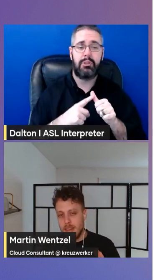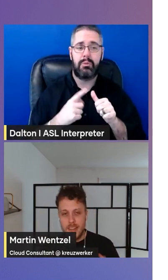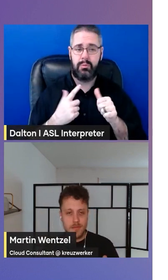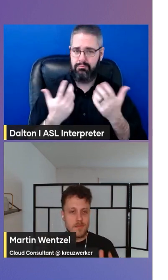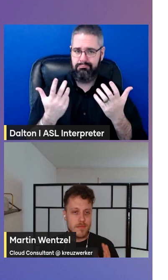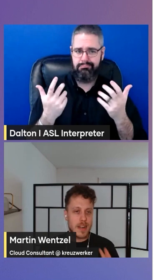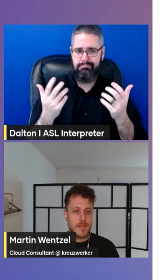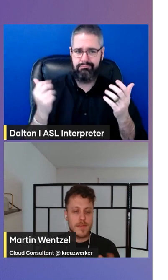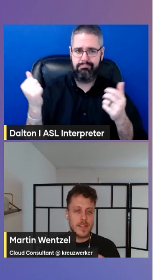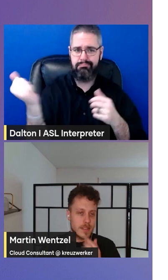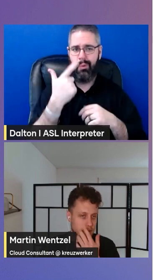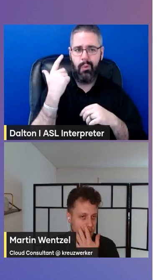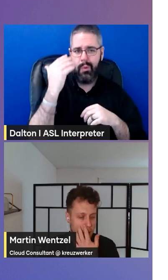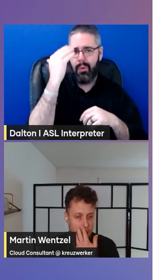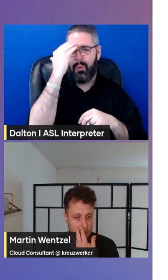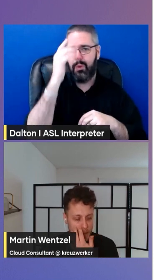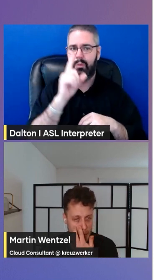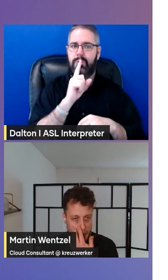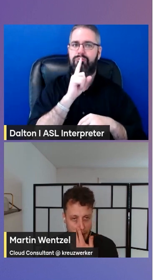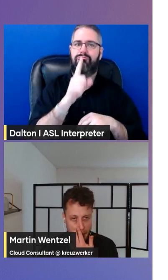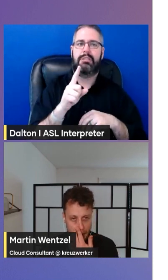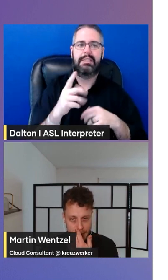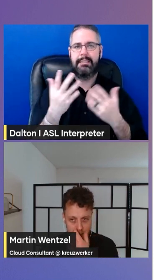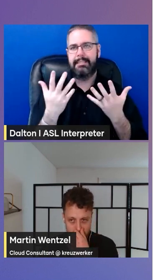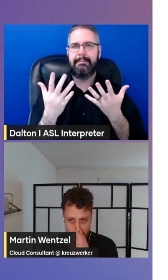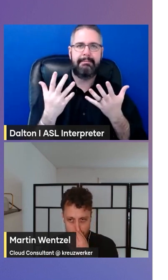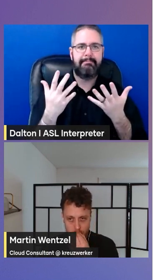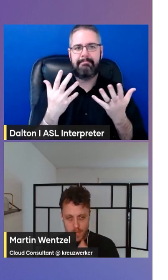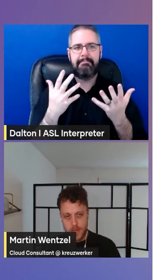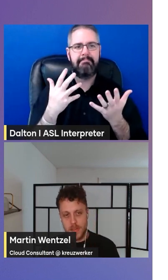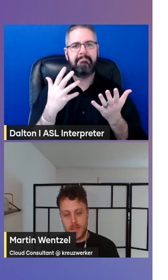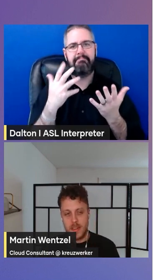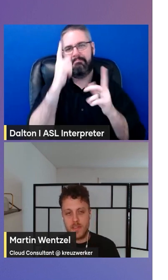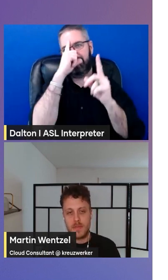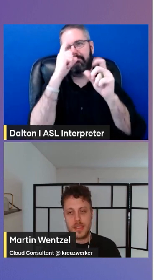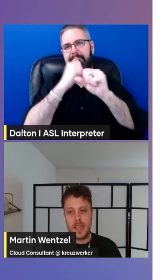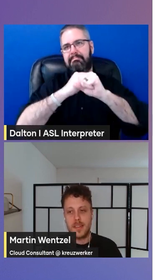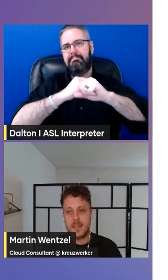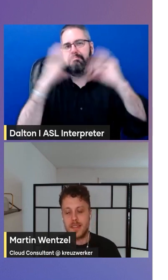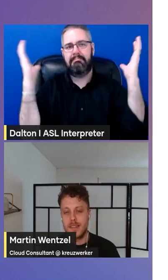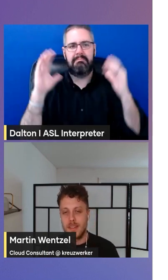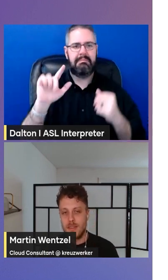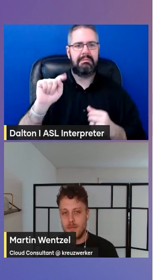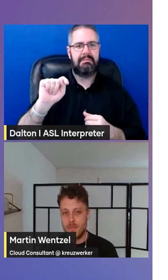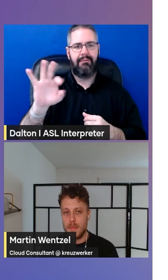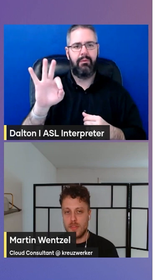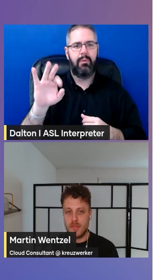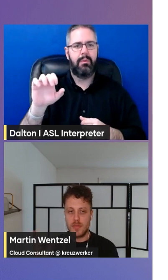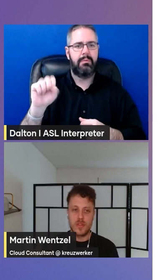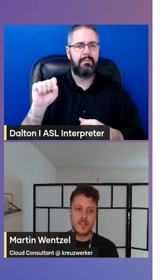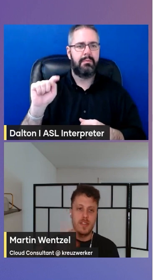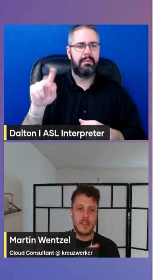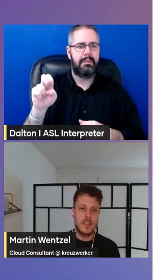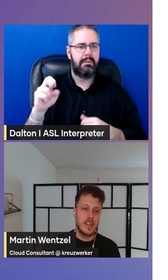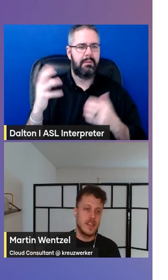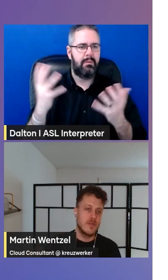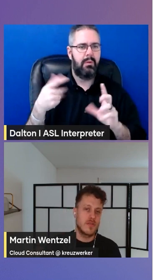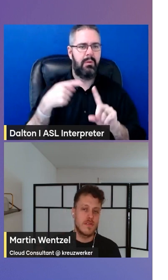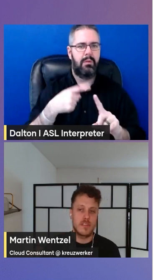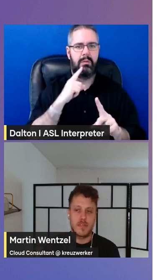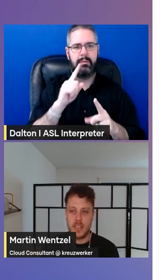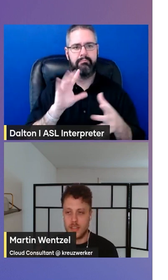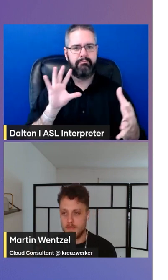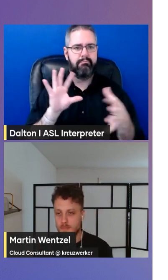a really rough idea of the Terraform state is to map the real world